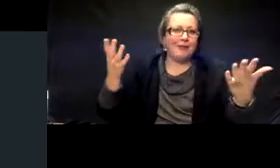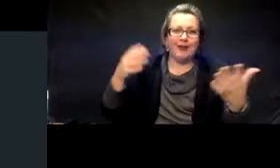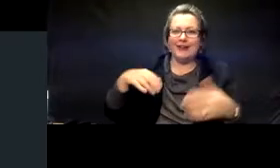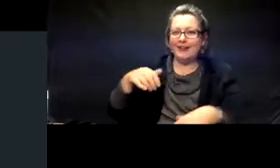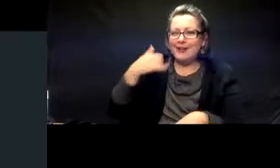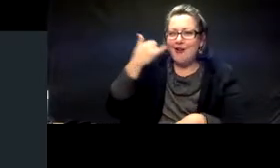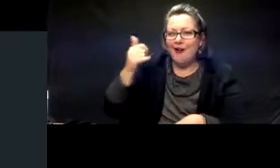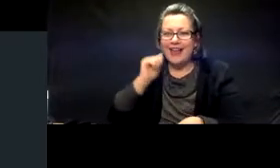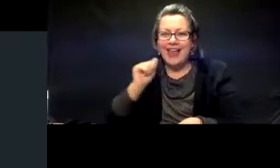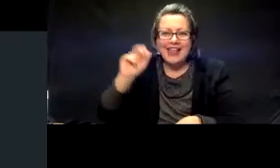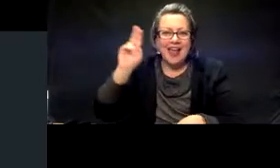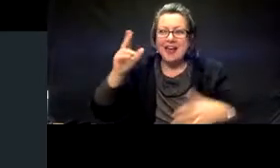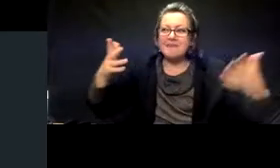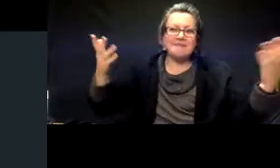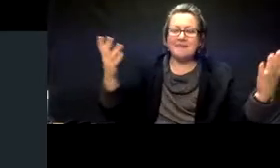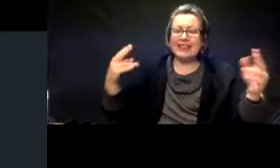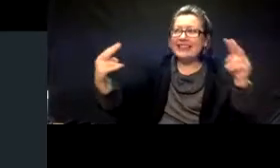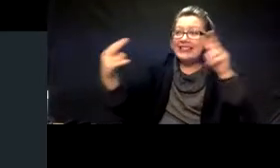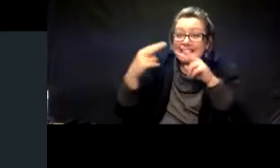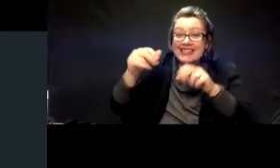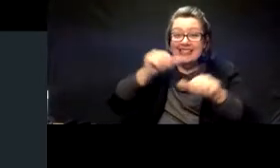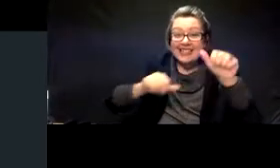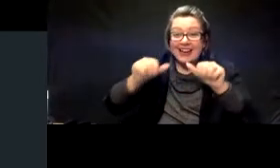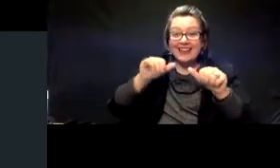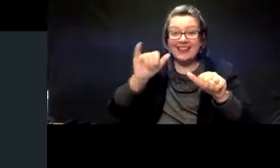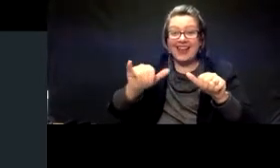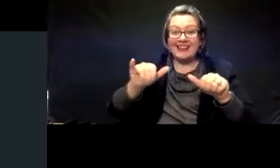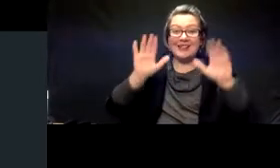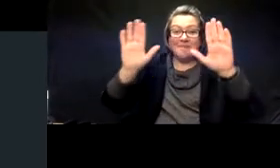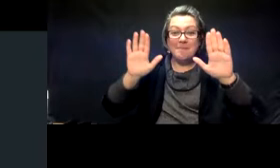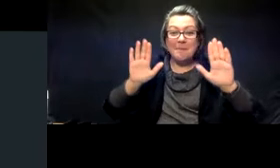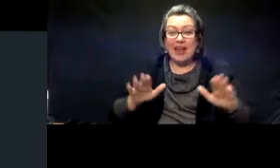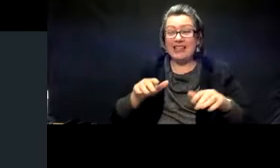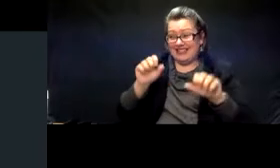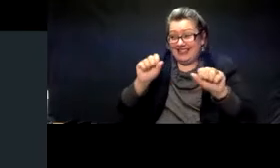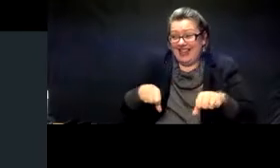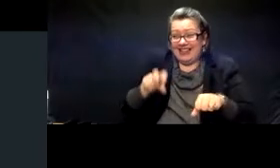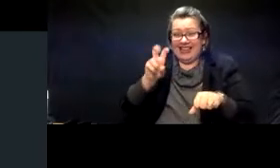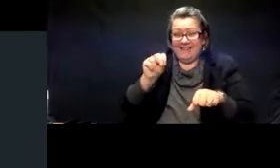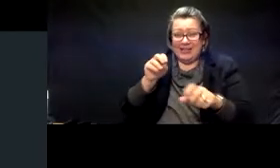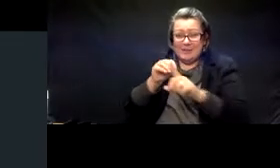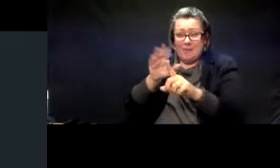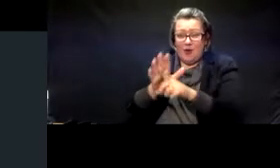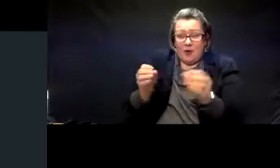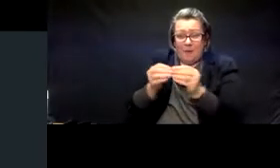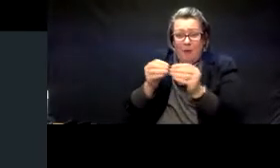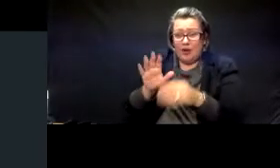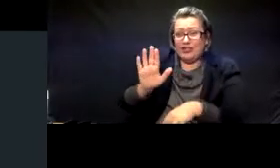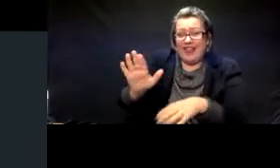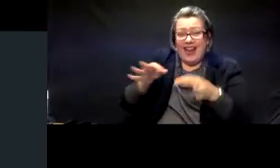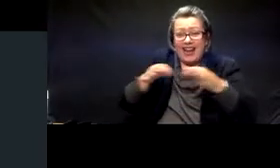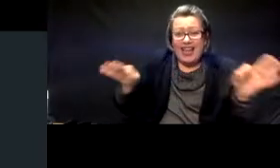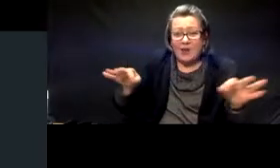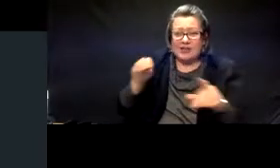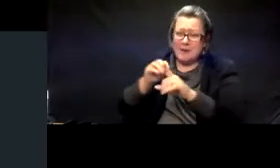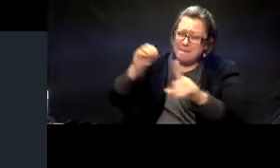their cousin or family member or their aunt, their uncle, and see each other directly. And that is amazing. They could even